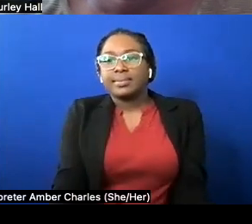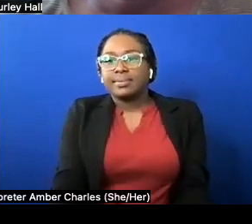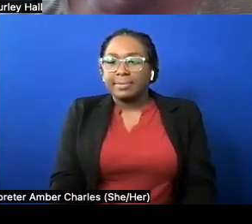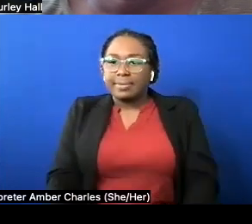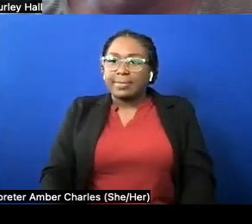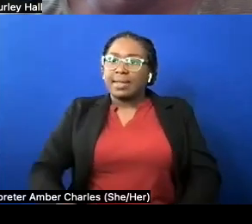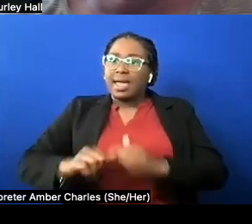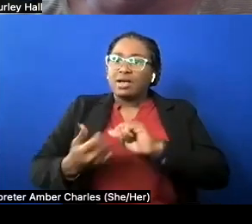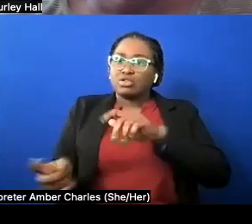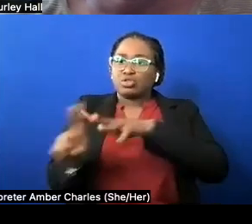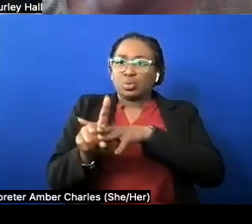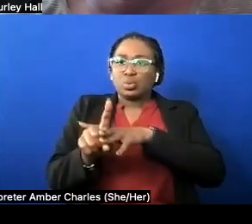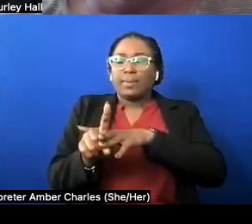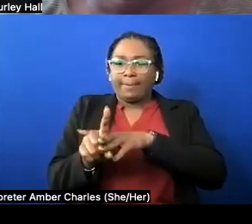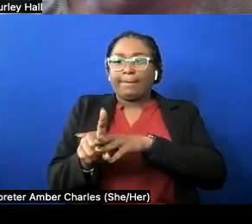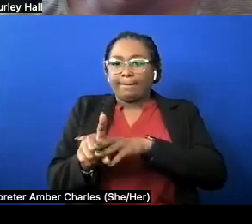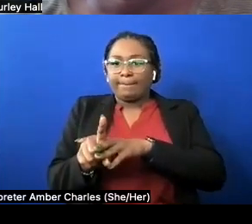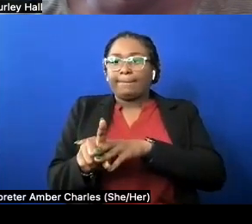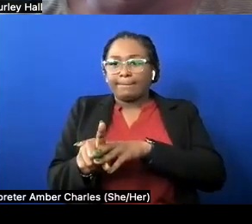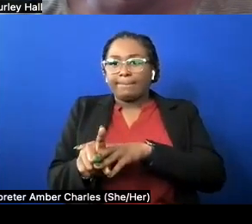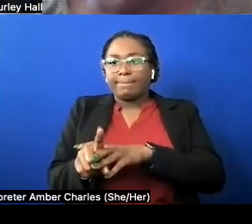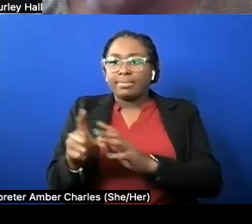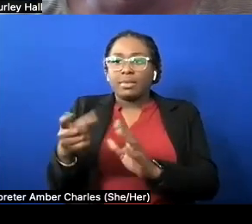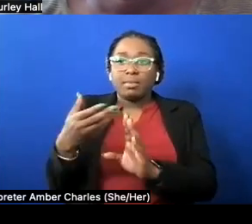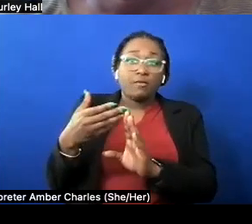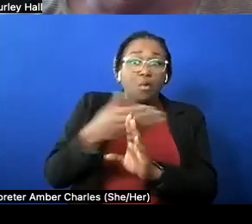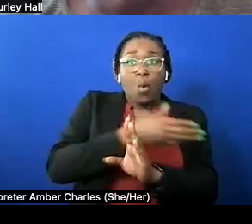up, whether it be in those before us,